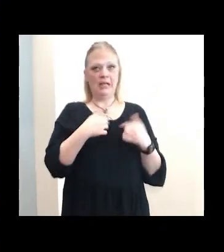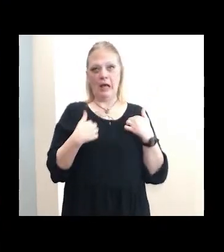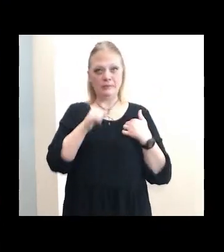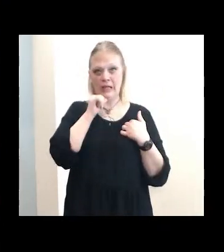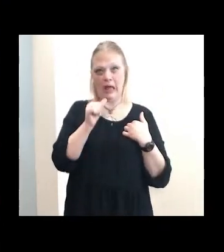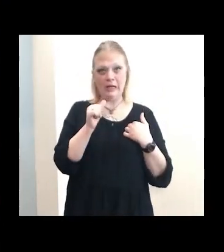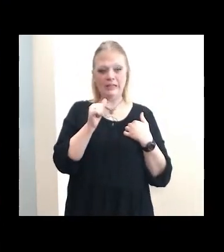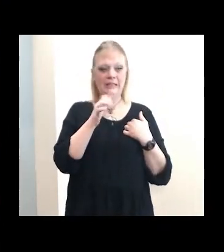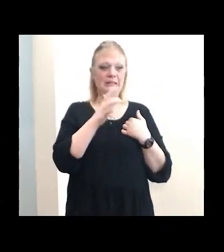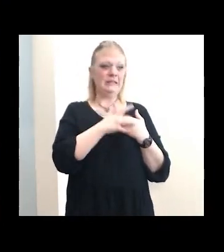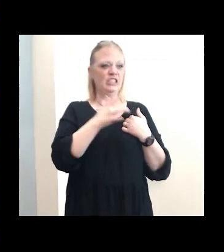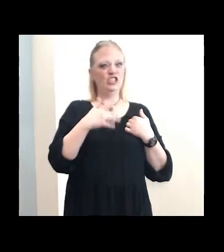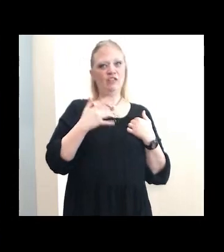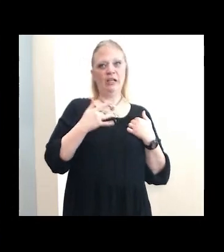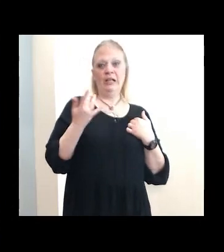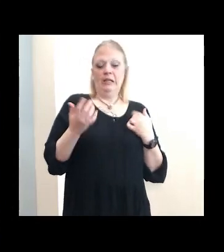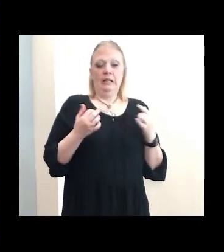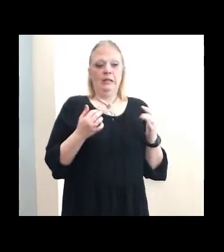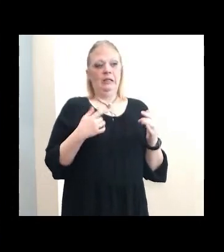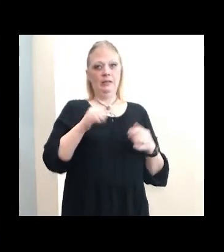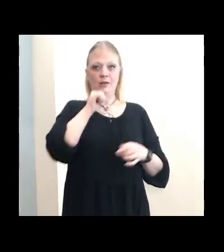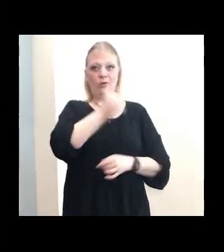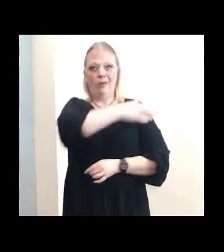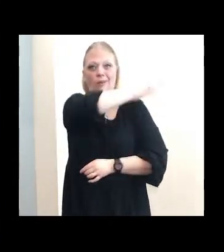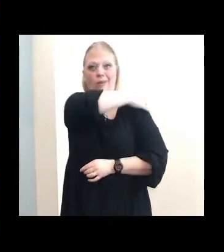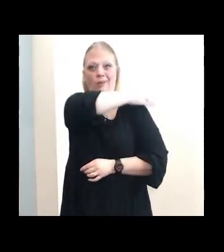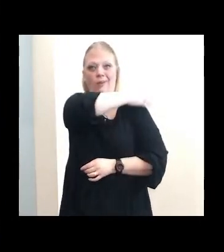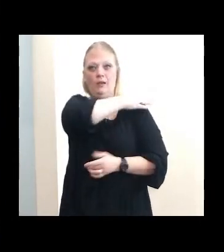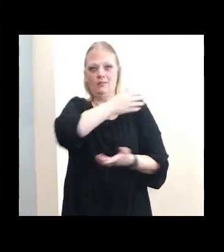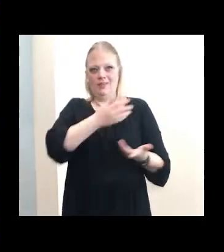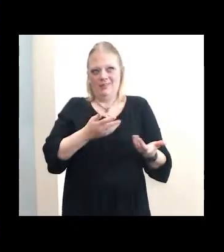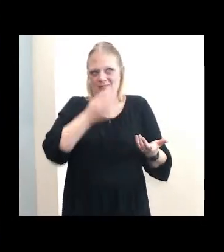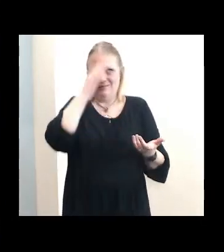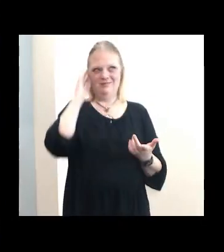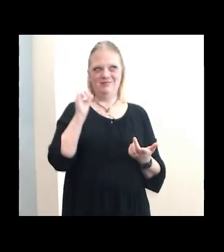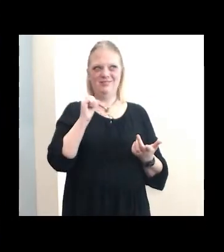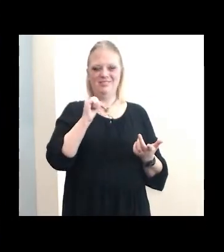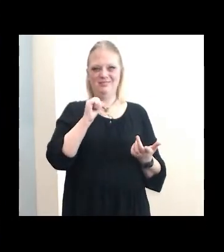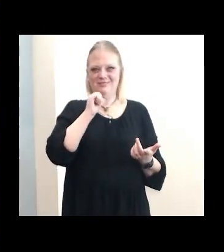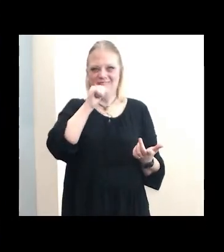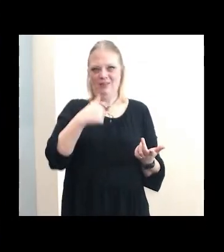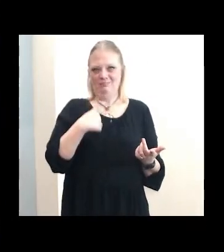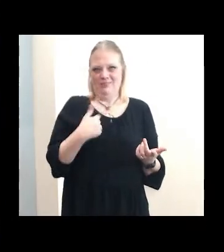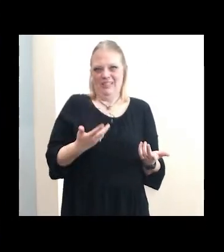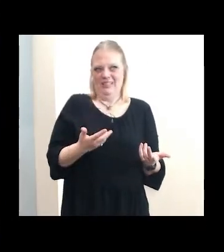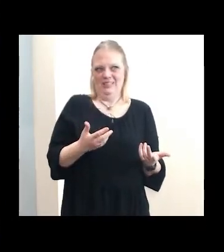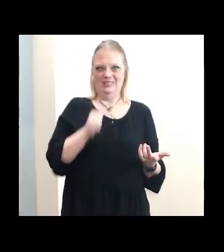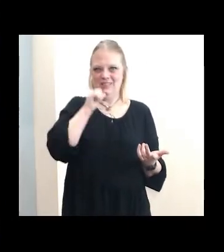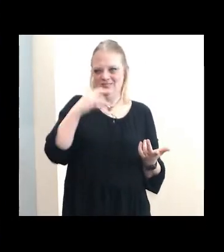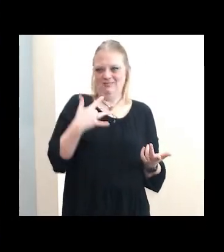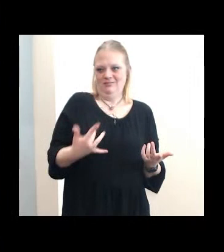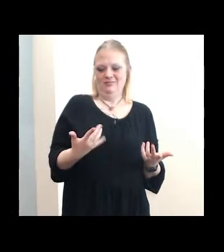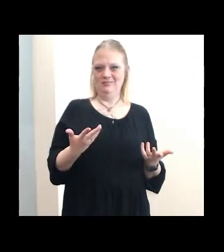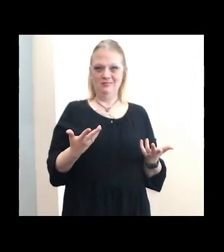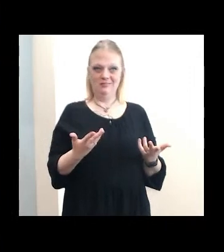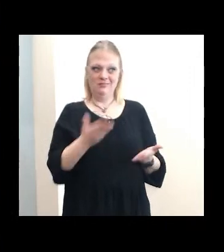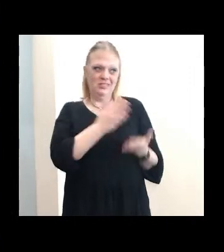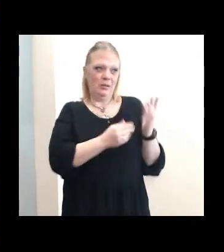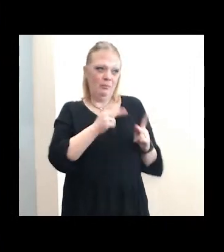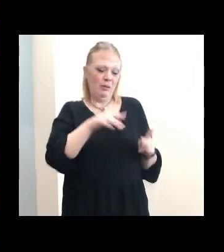touchy-feely politician, not the biggest backslapper. It's just not my nature. For some people it is.